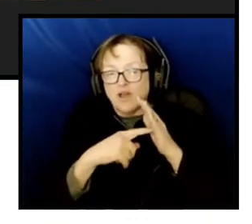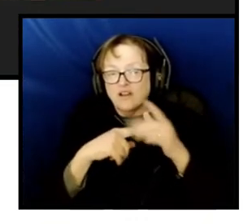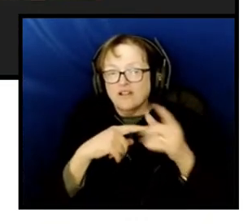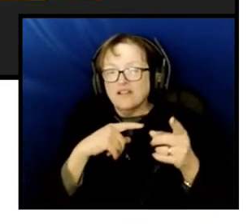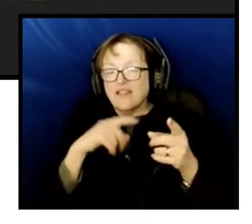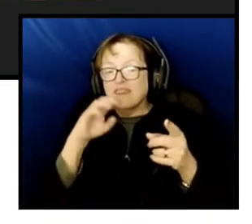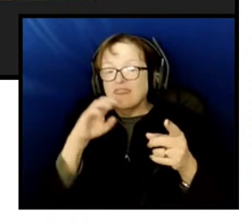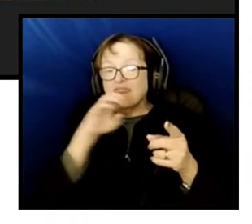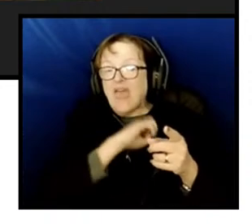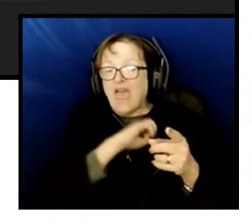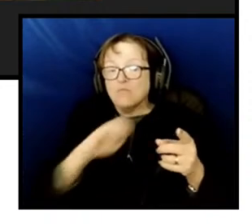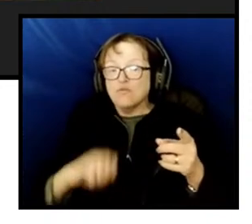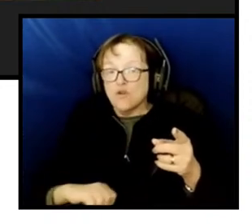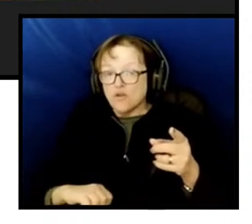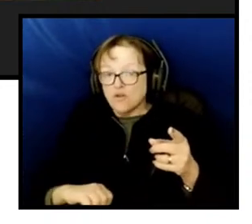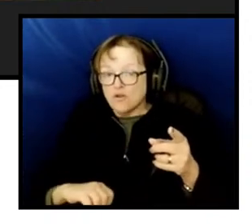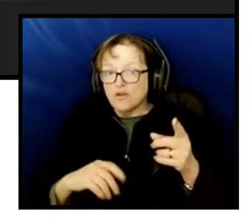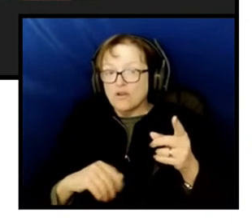the Emperor.